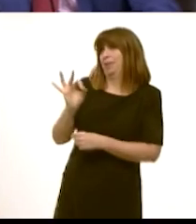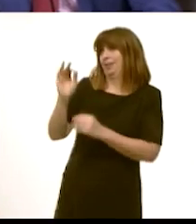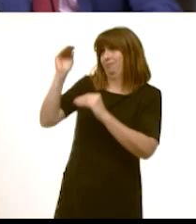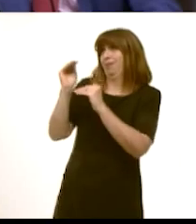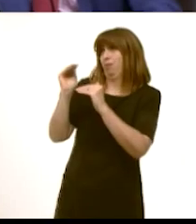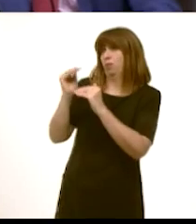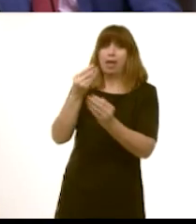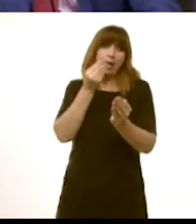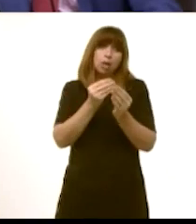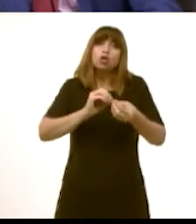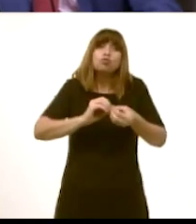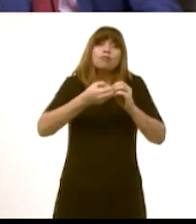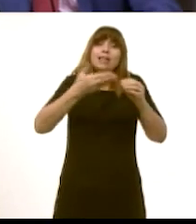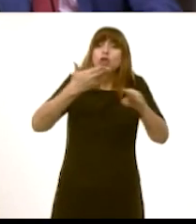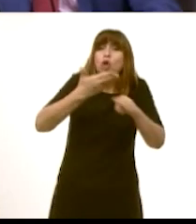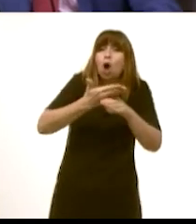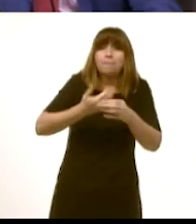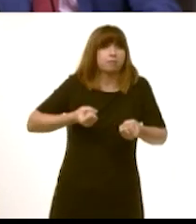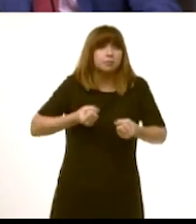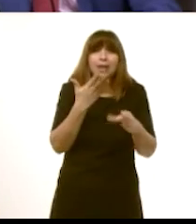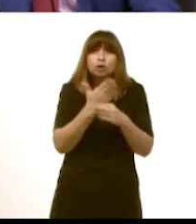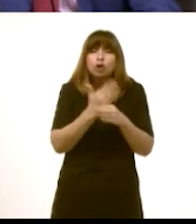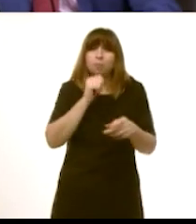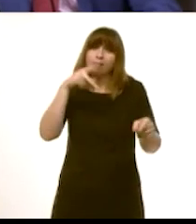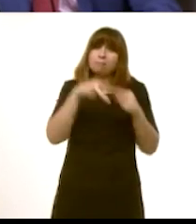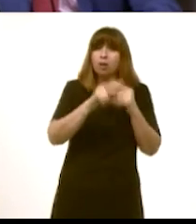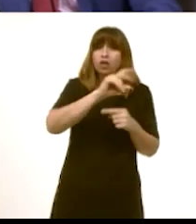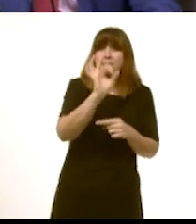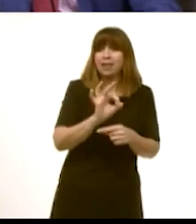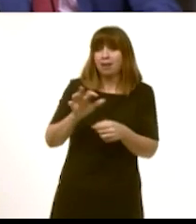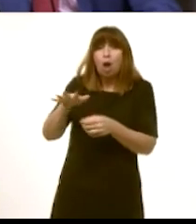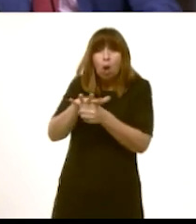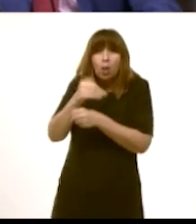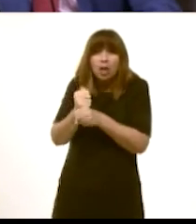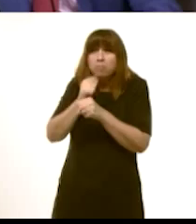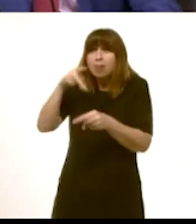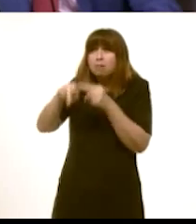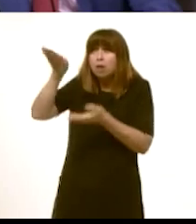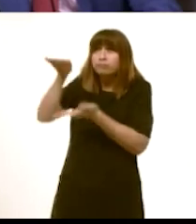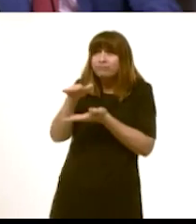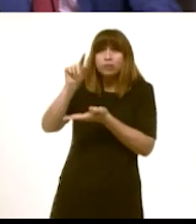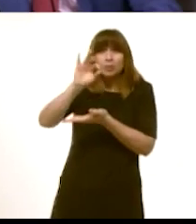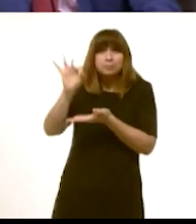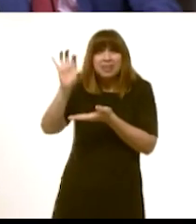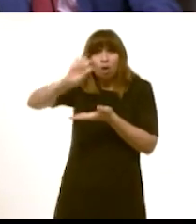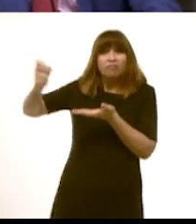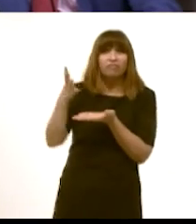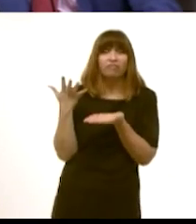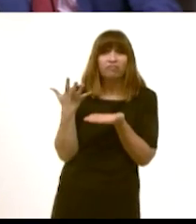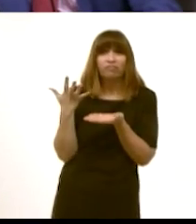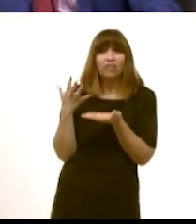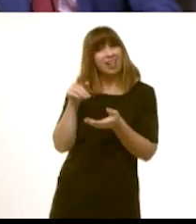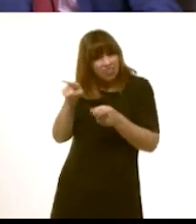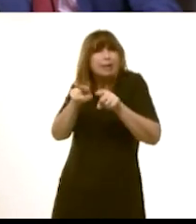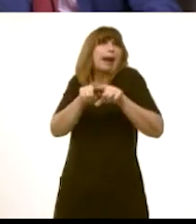economy, spending on job creation cut by 30%, local government 20%. Yeah. 20%. That's the equivalent of